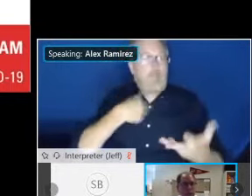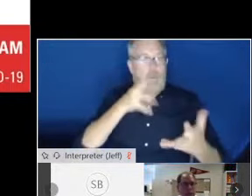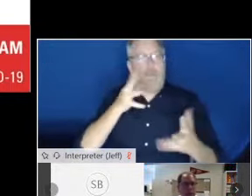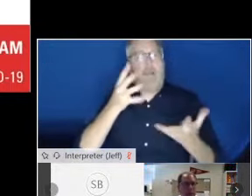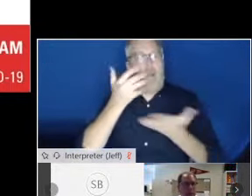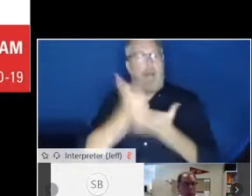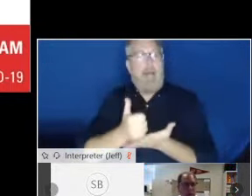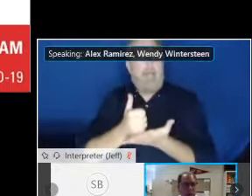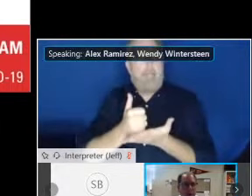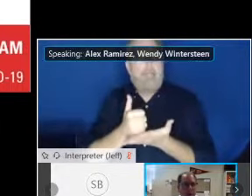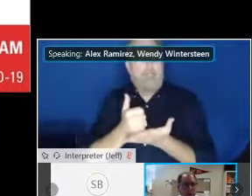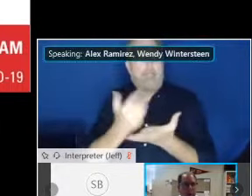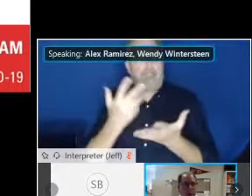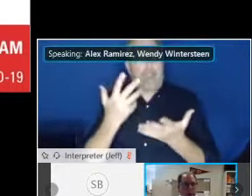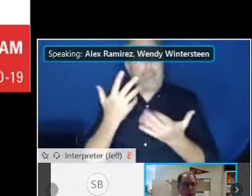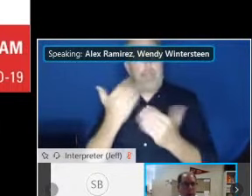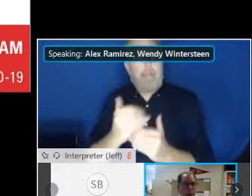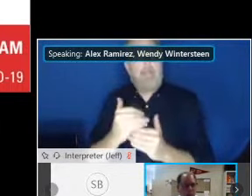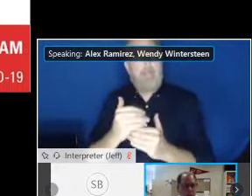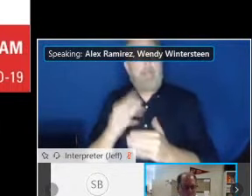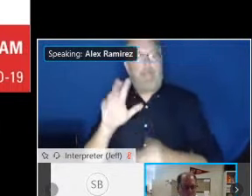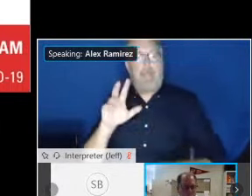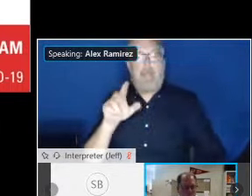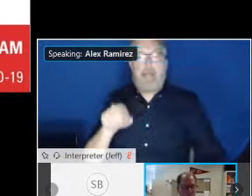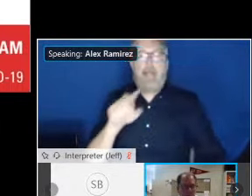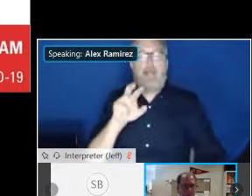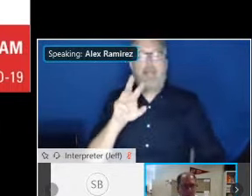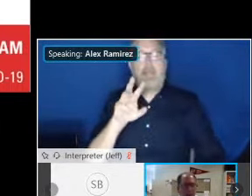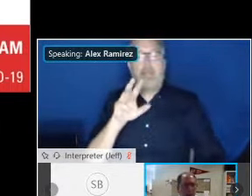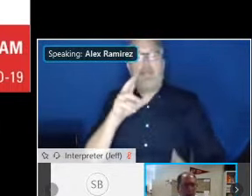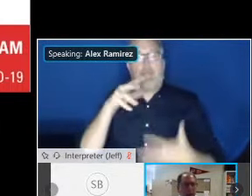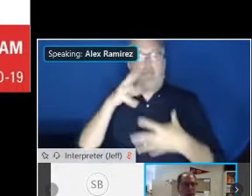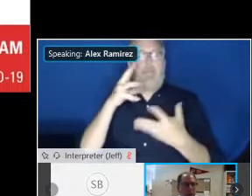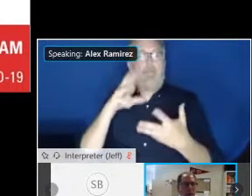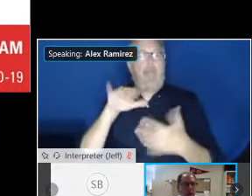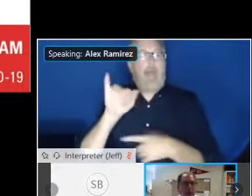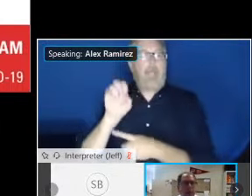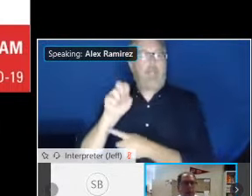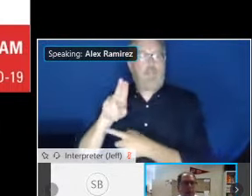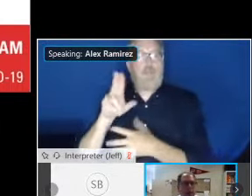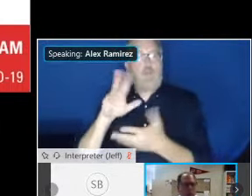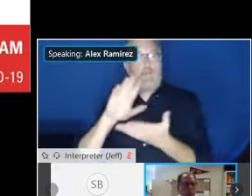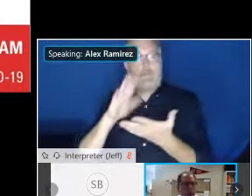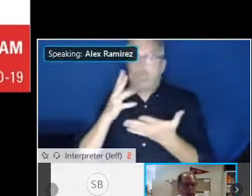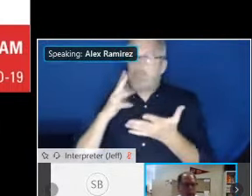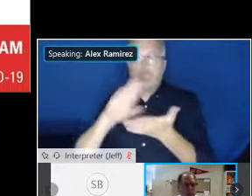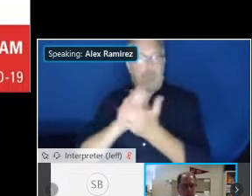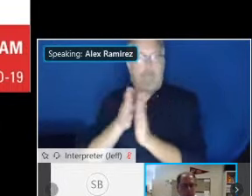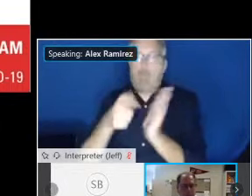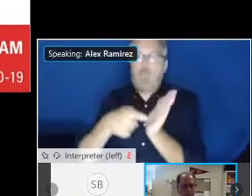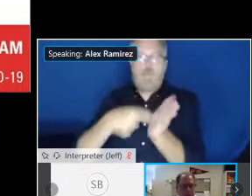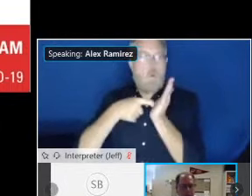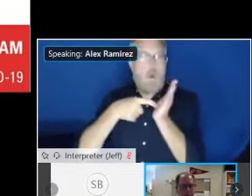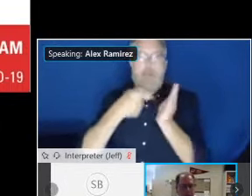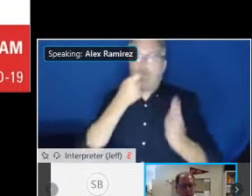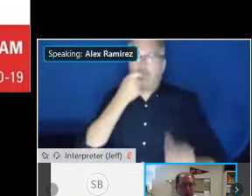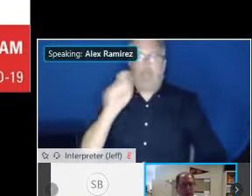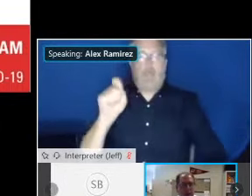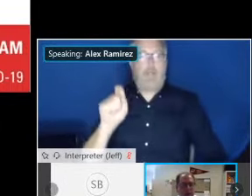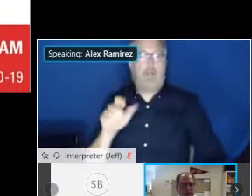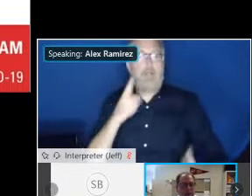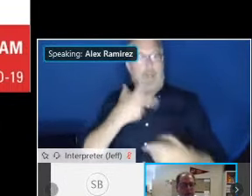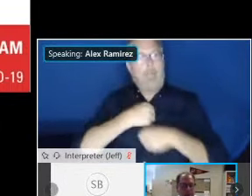the university has been proactive in making that a requirement. By making that a requirement, they're protecting the rest of